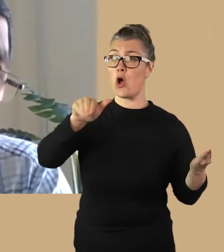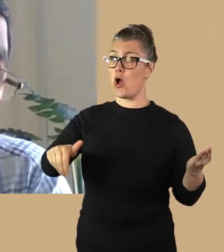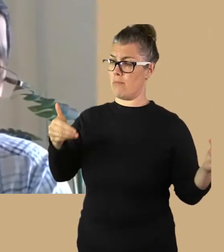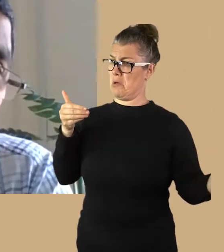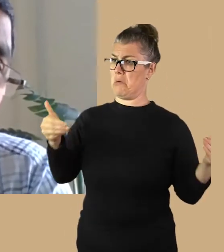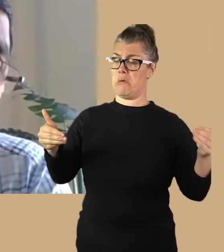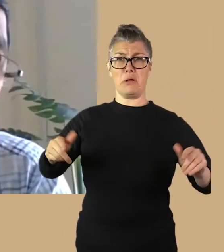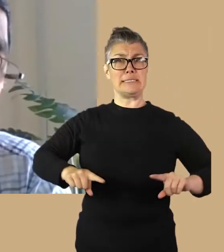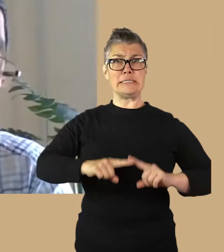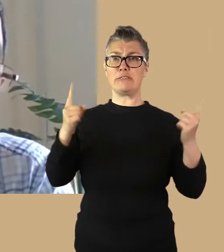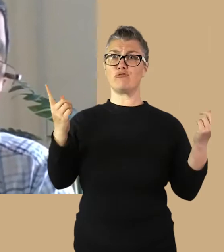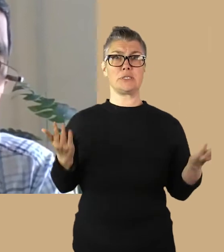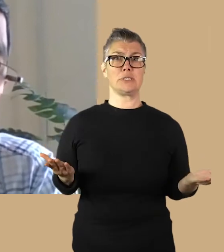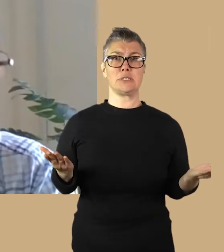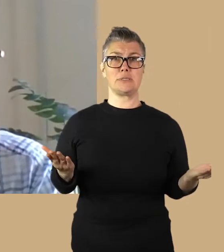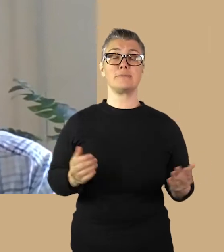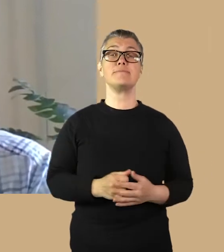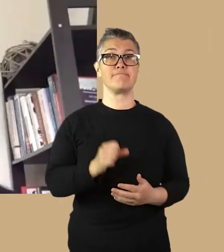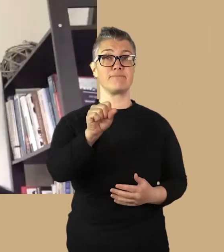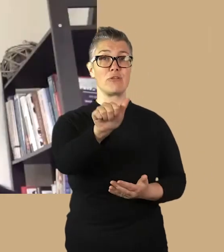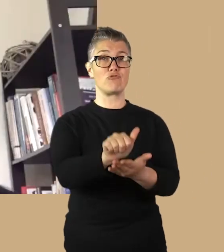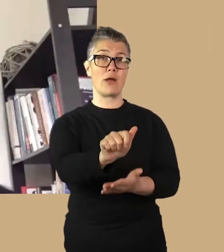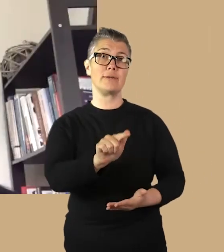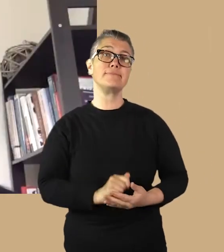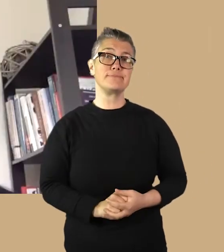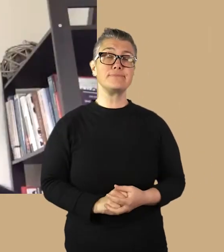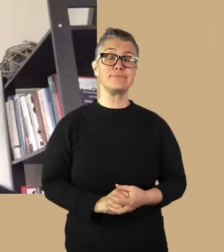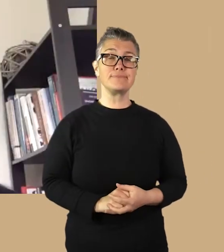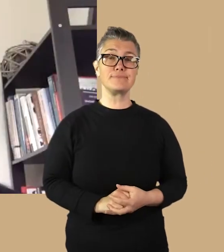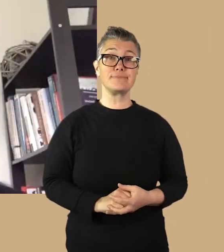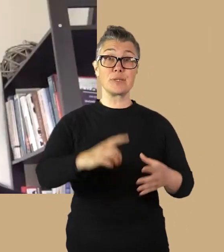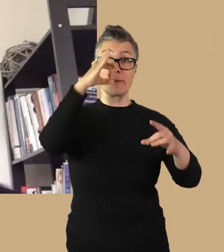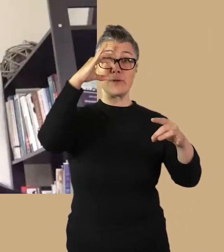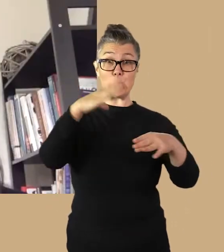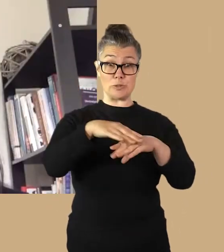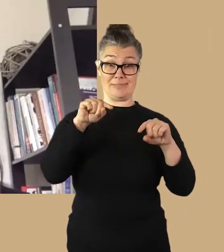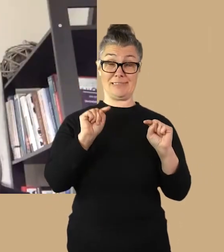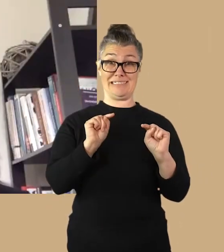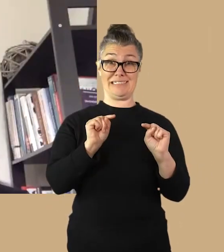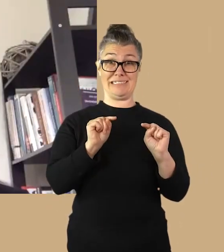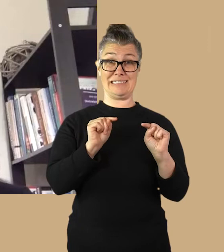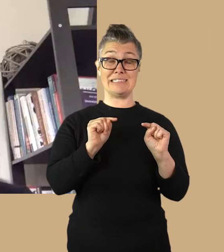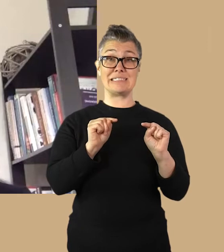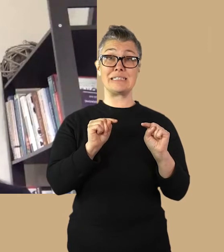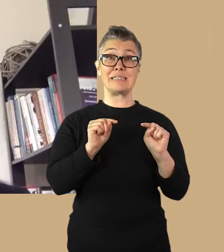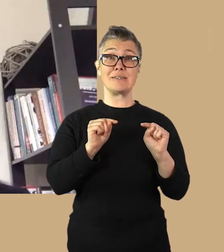back home, they see a different world. Yep, that's correct. And that confusion is